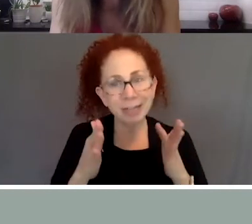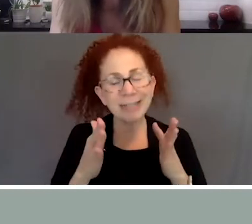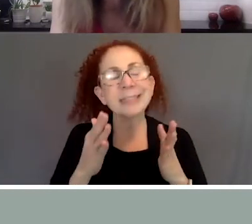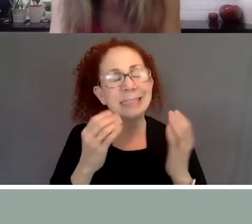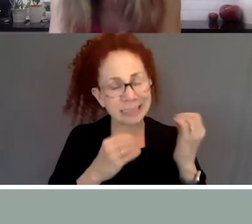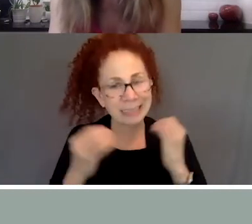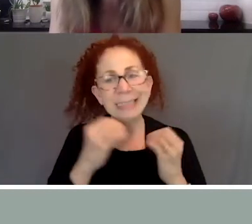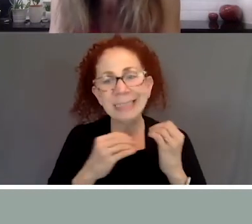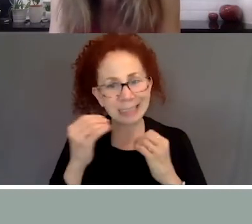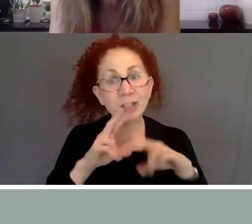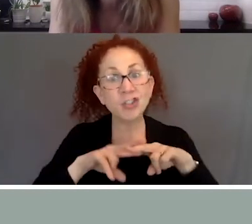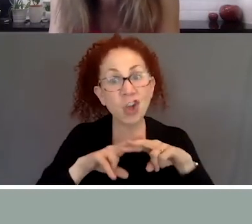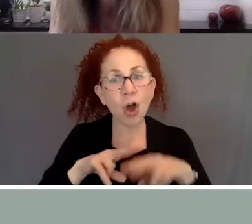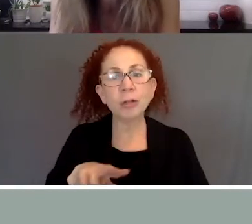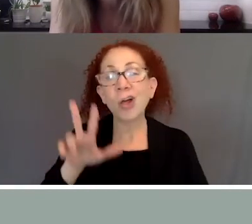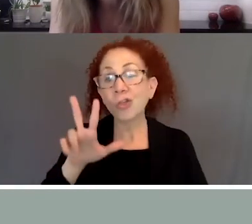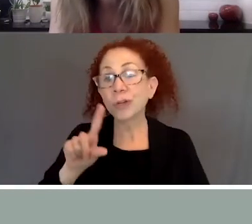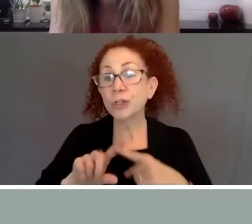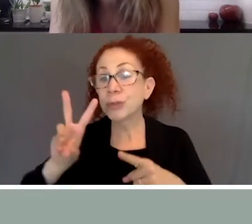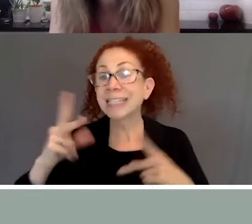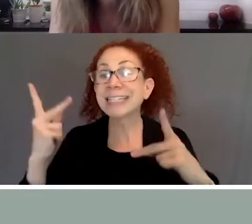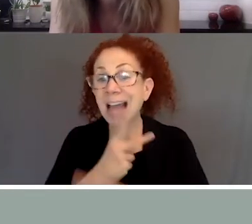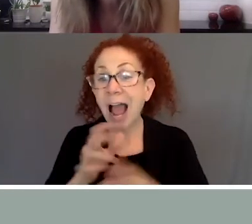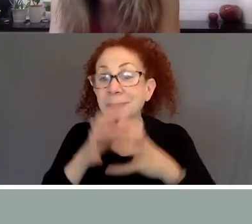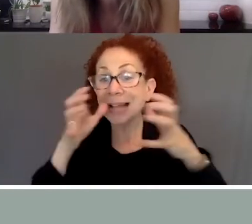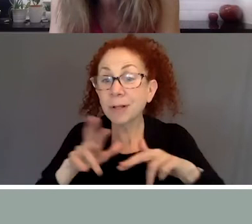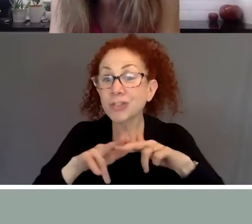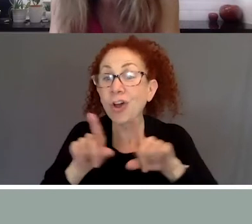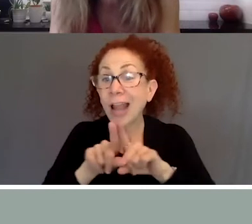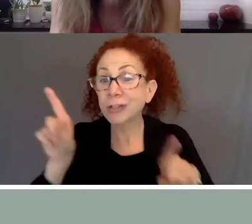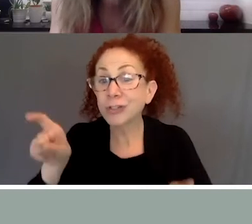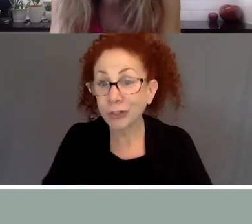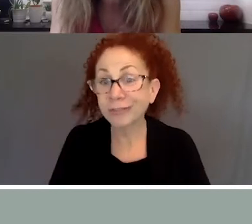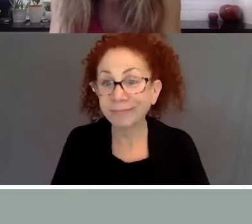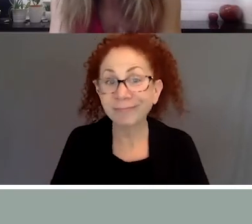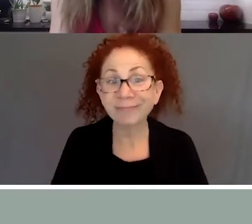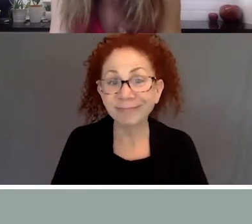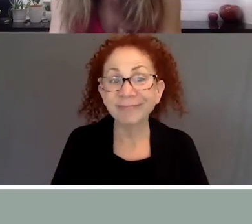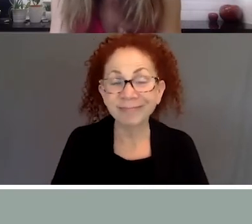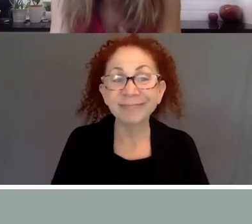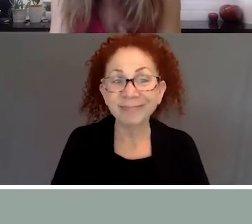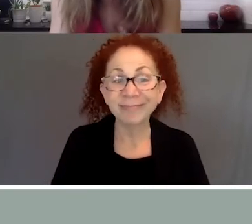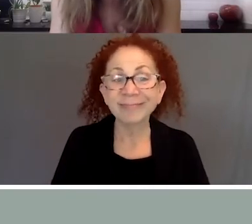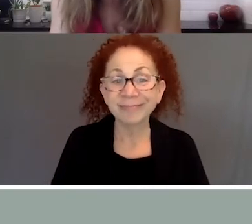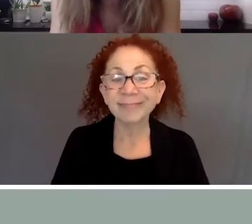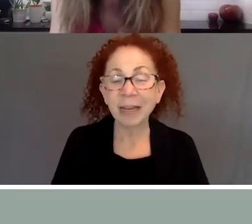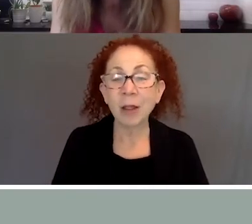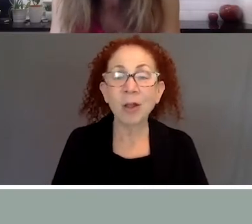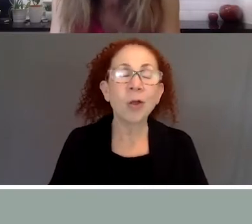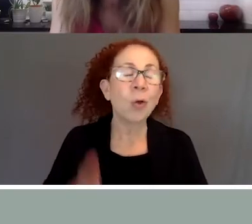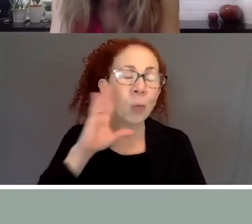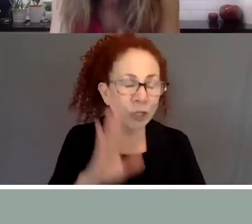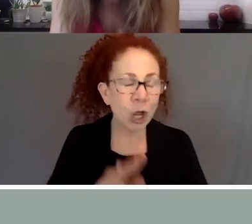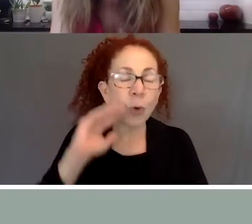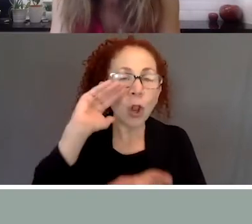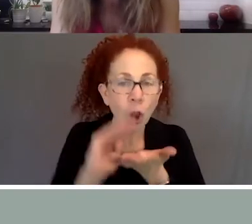eating like 3 to 6 times the amount of sodium that is recommended for us. And we know that a lower